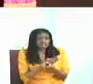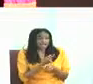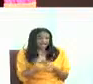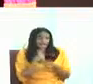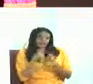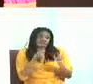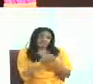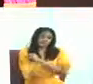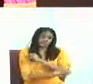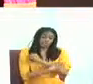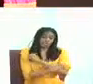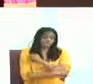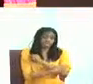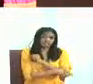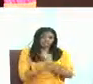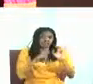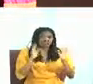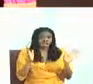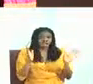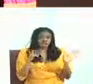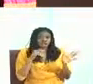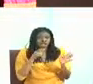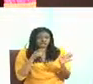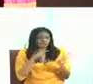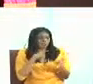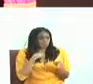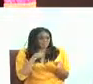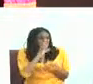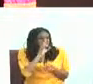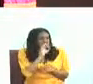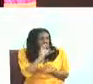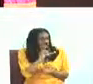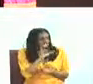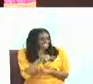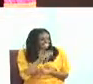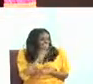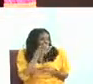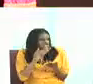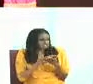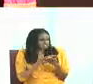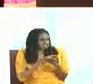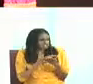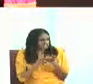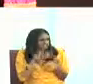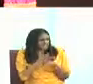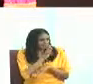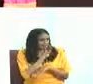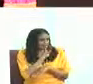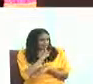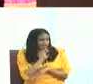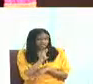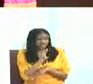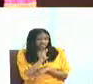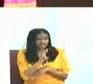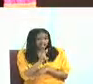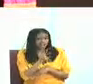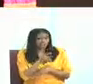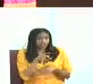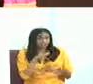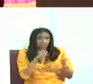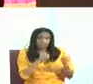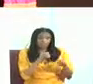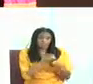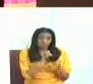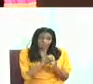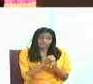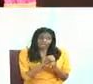know we fry it, we batter that, and we fry it up real good. And don't make some long gravy to it, you got a